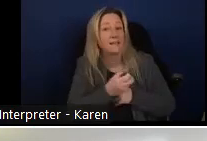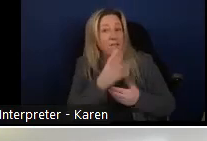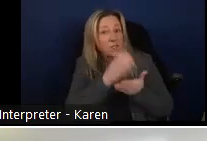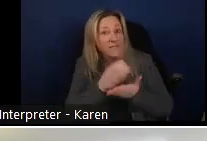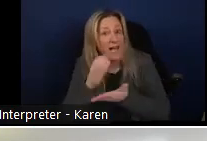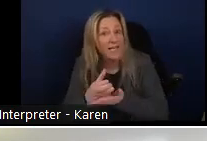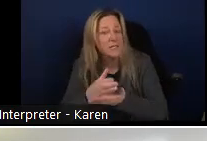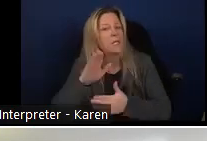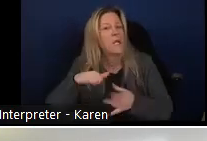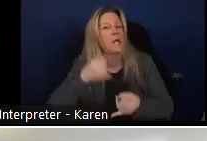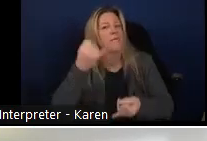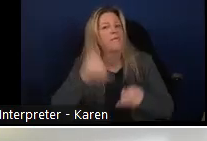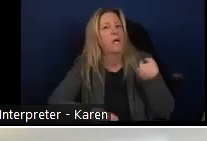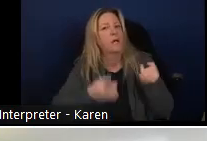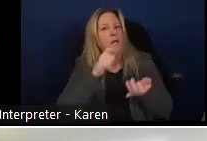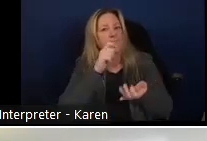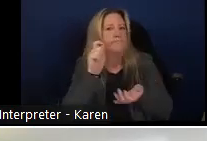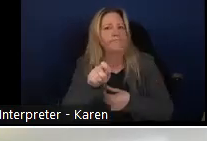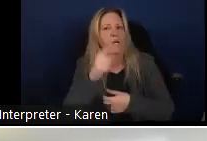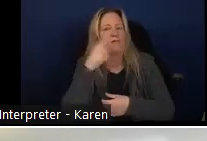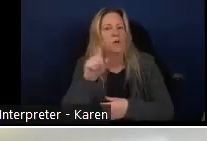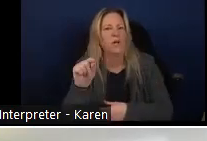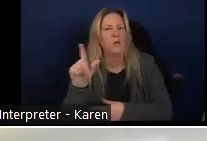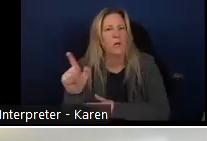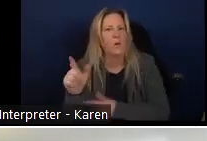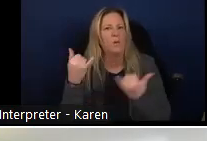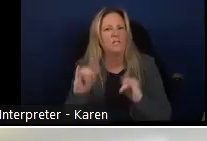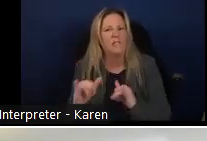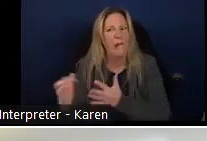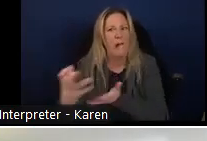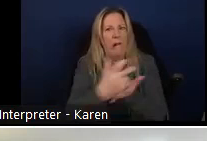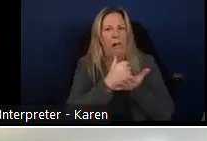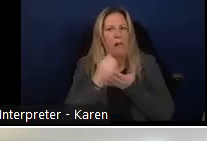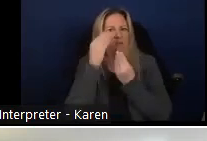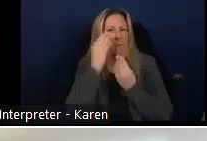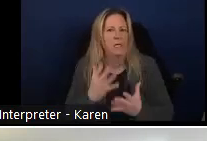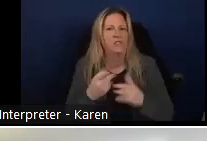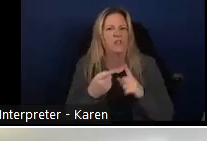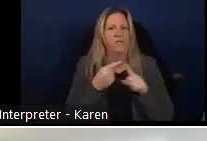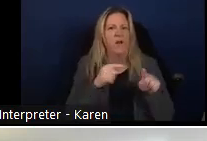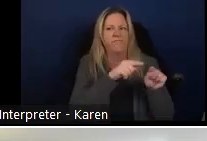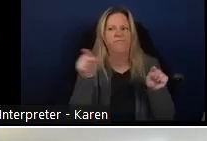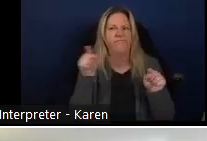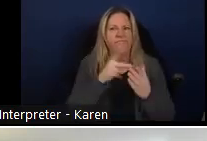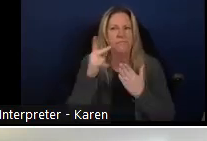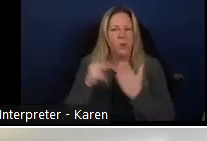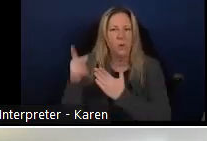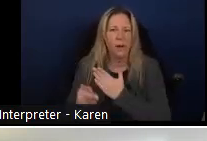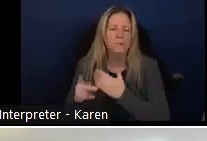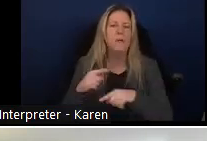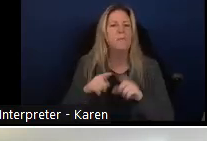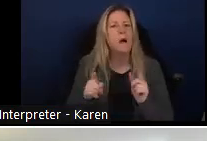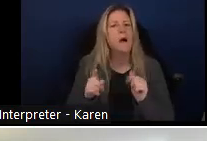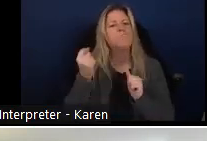yet final for 2021. We are still pulling in final numbers from some of our programs. However, they do